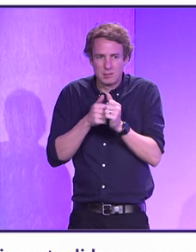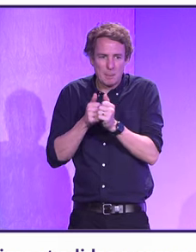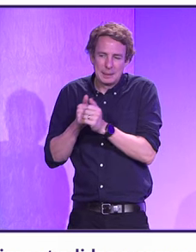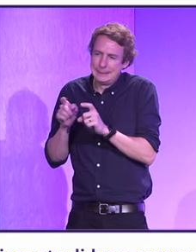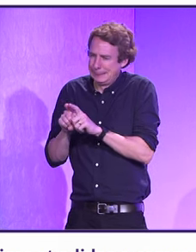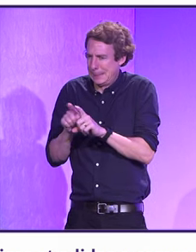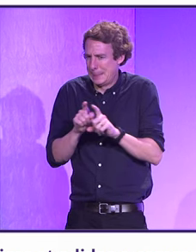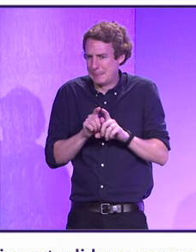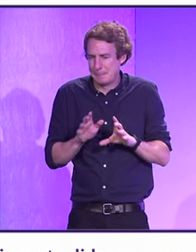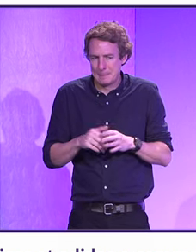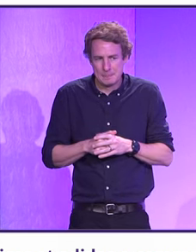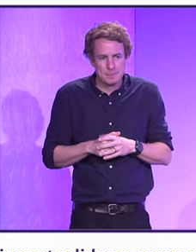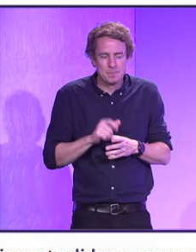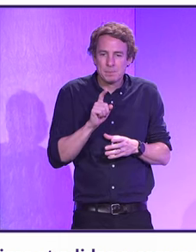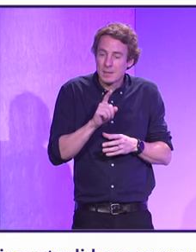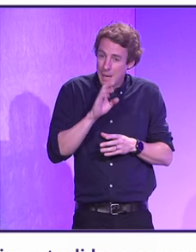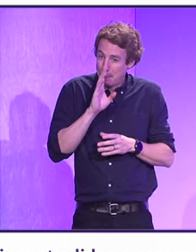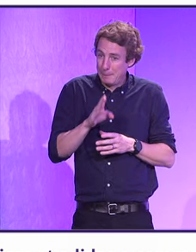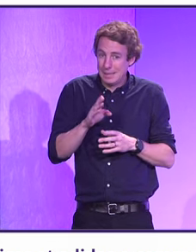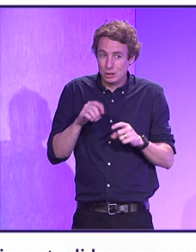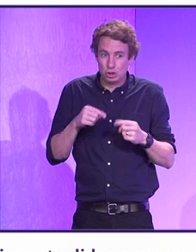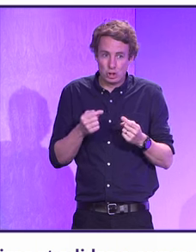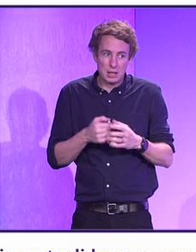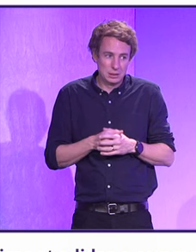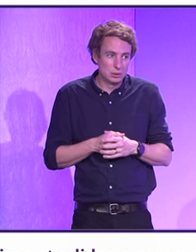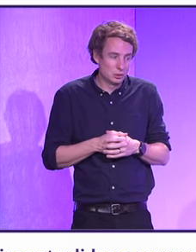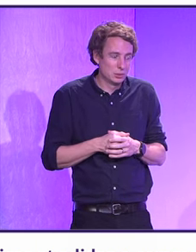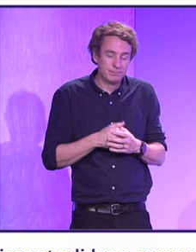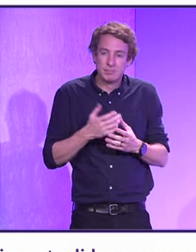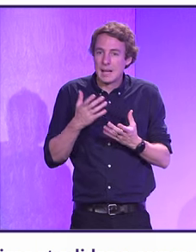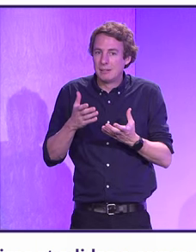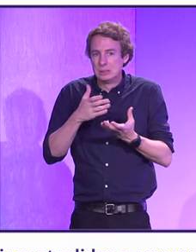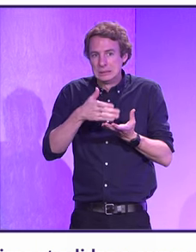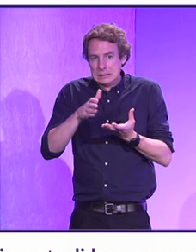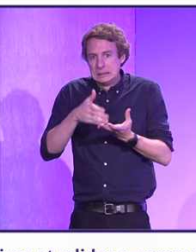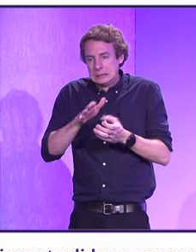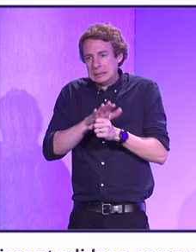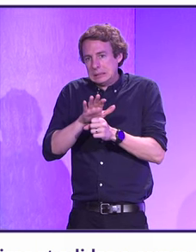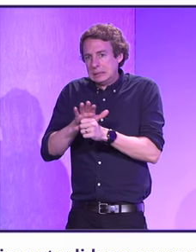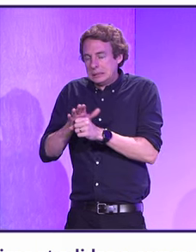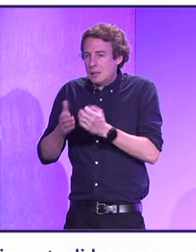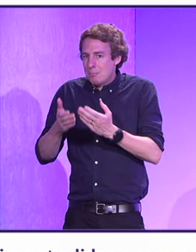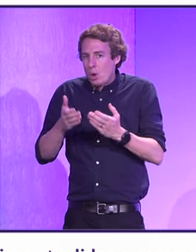every company does. We also do that. But one of the bigger challenges for us is also dealing with the bots.